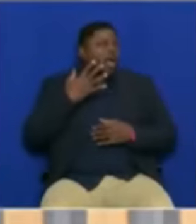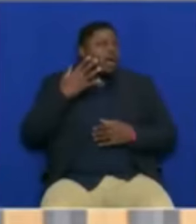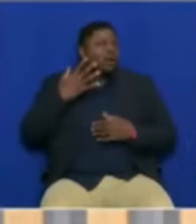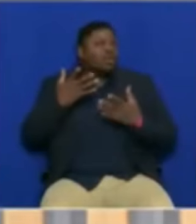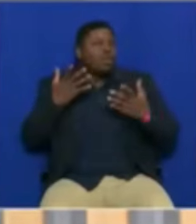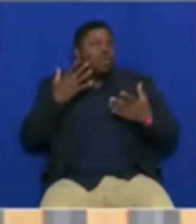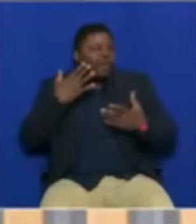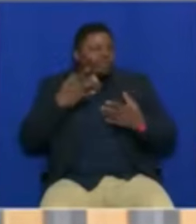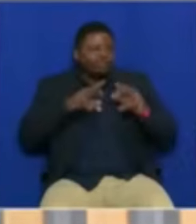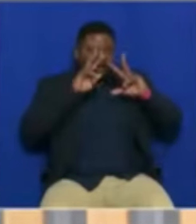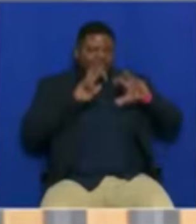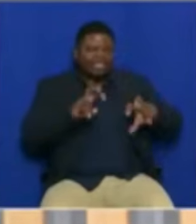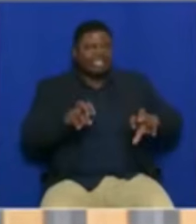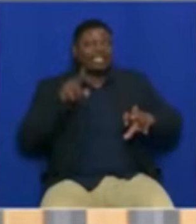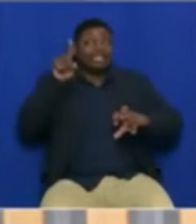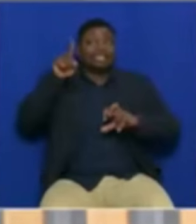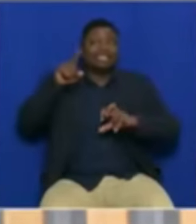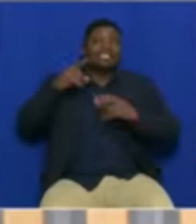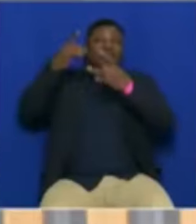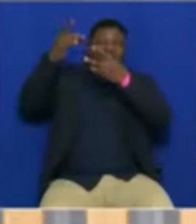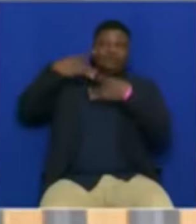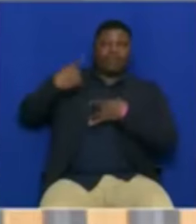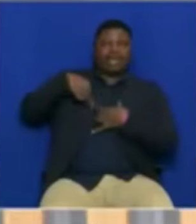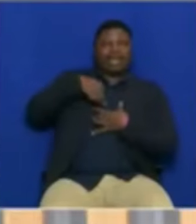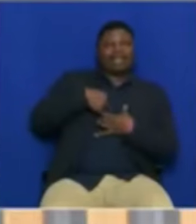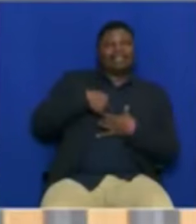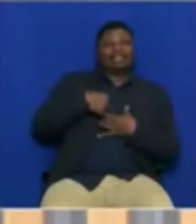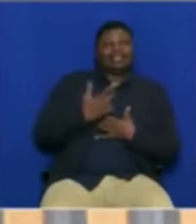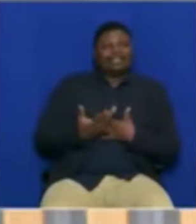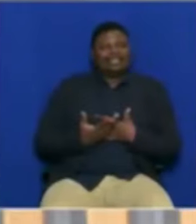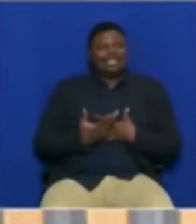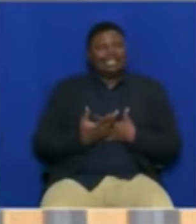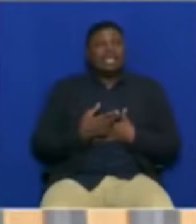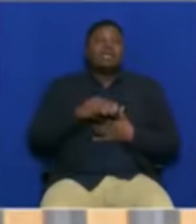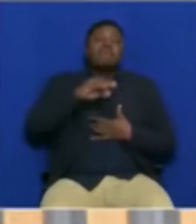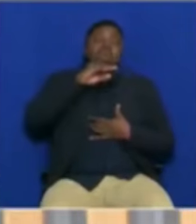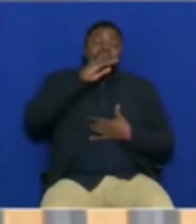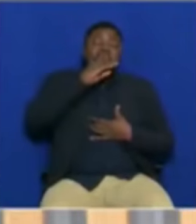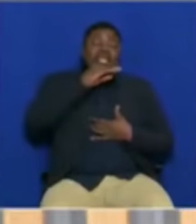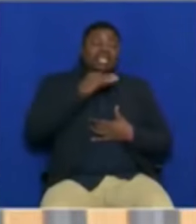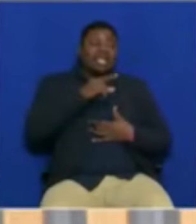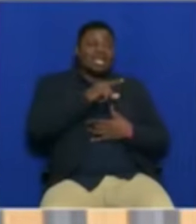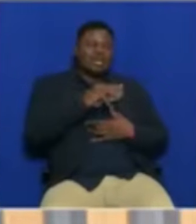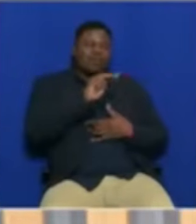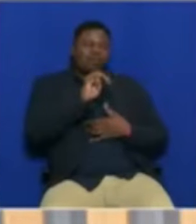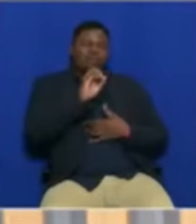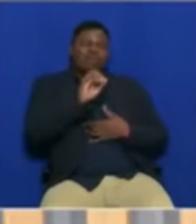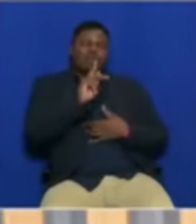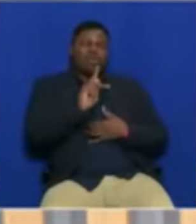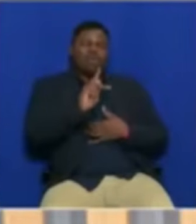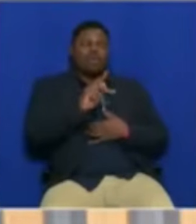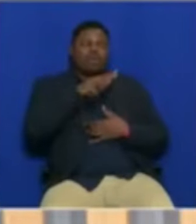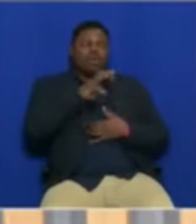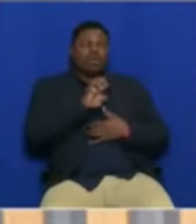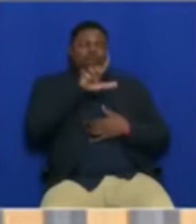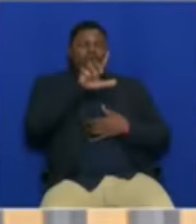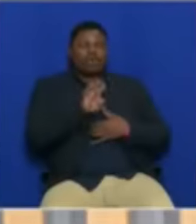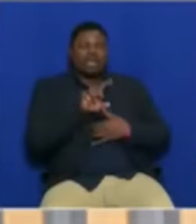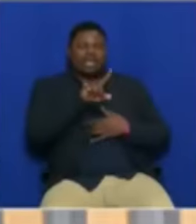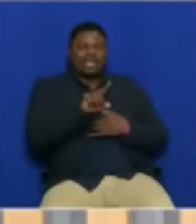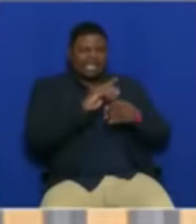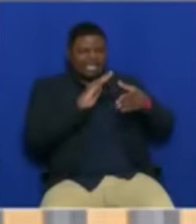example. You would not have had any input into whether what you have gathered in